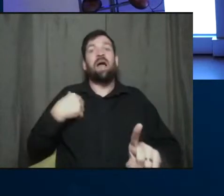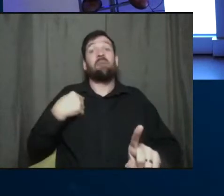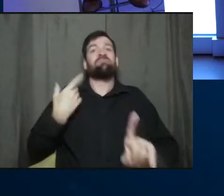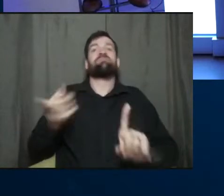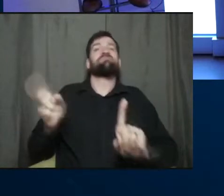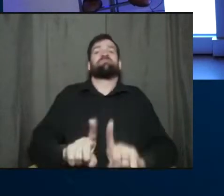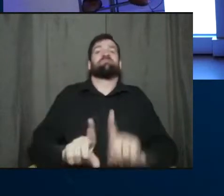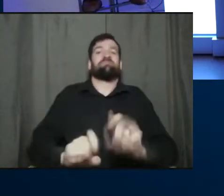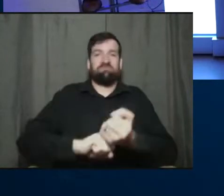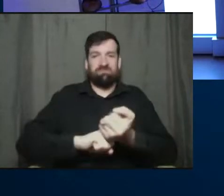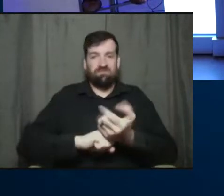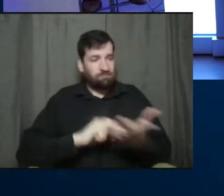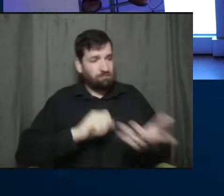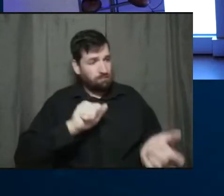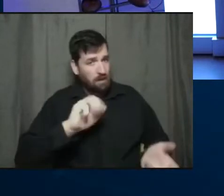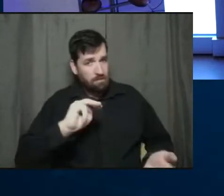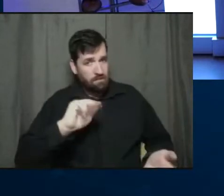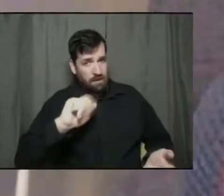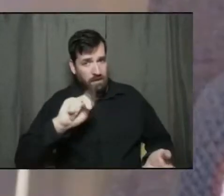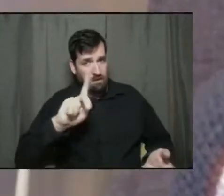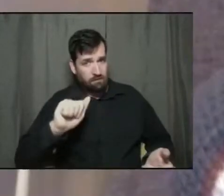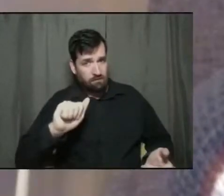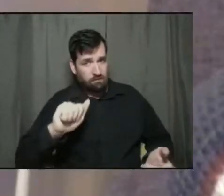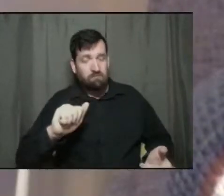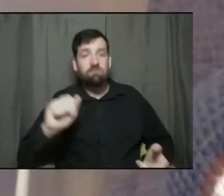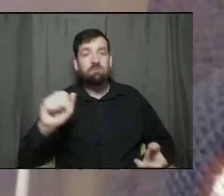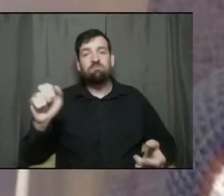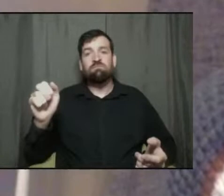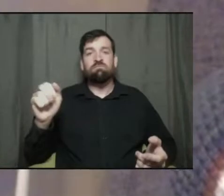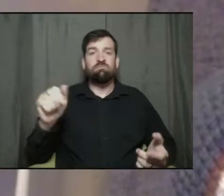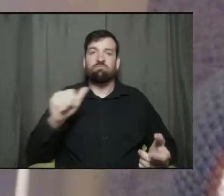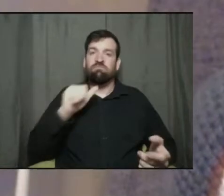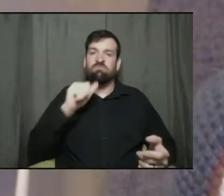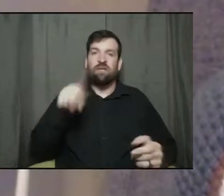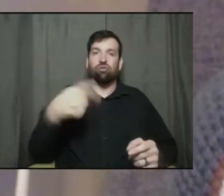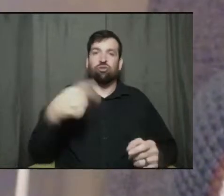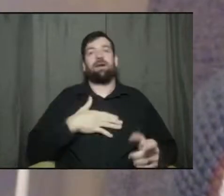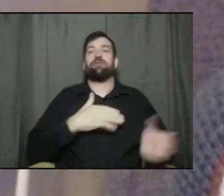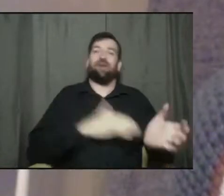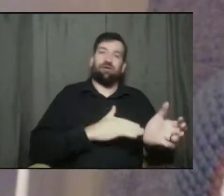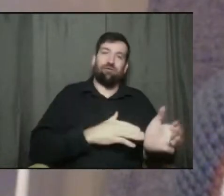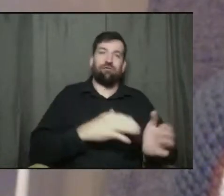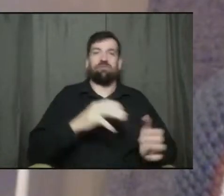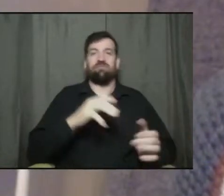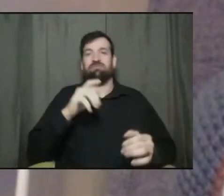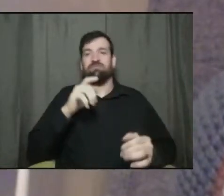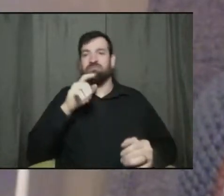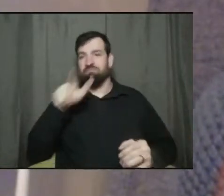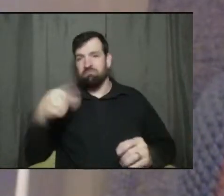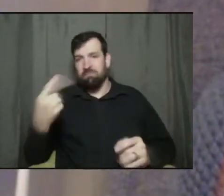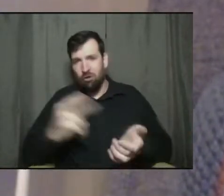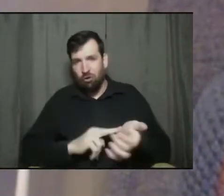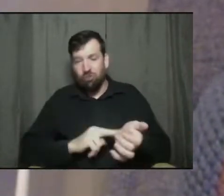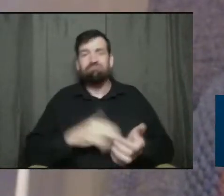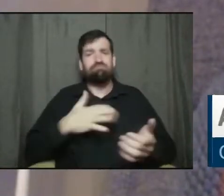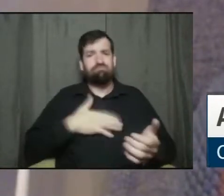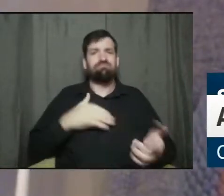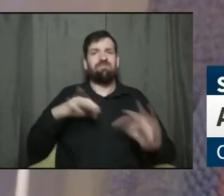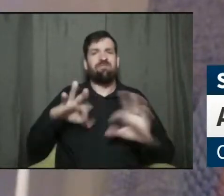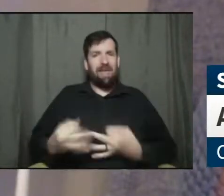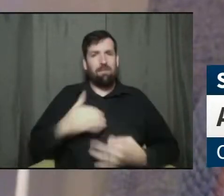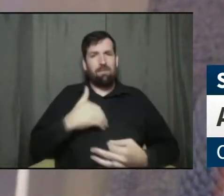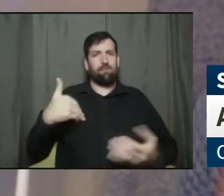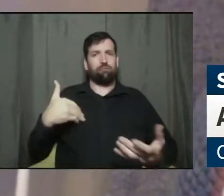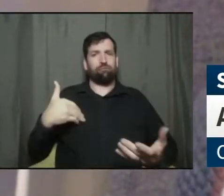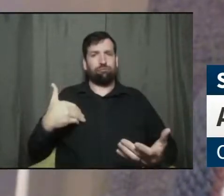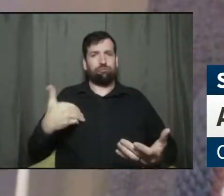you? Yeah, you guys are definitely not just my doctor and my nurse. You're my family members.